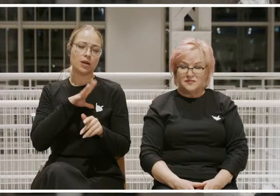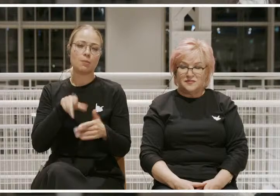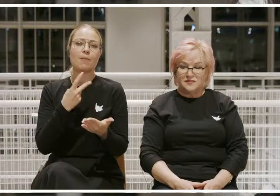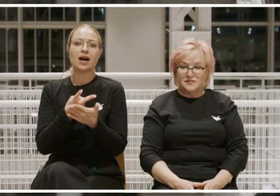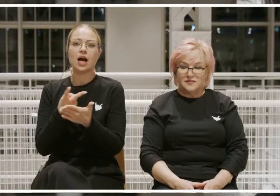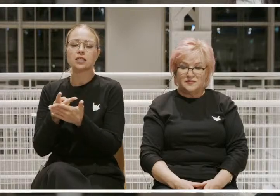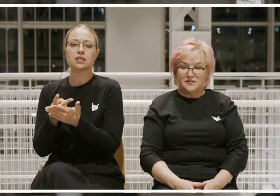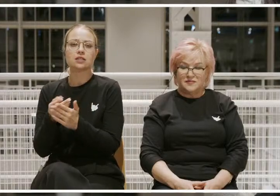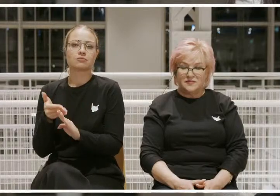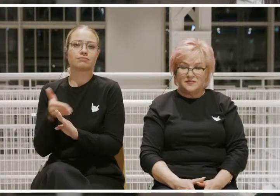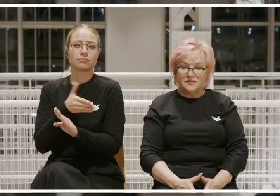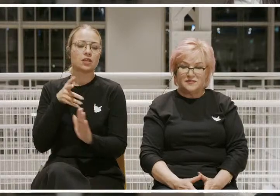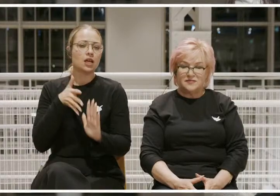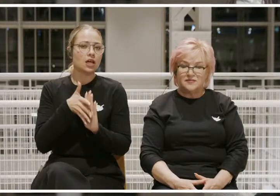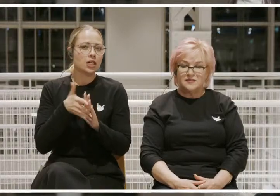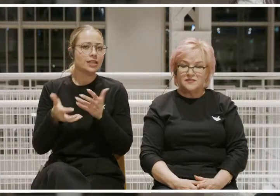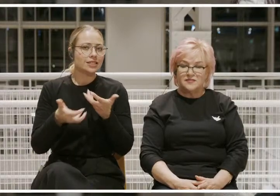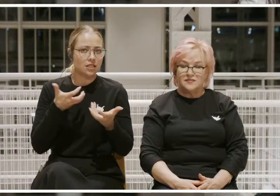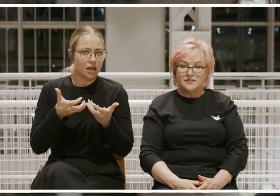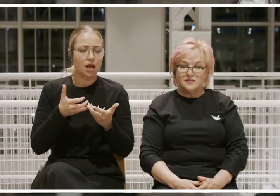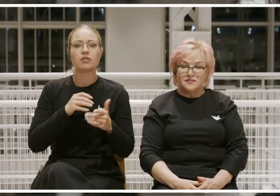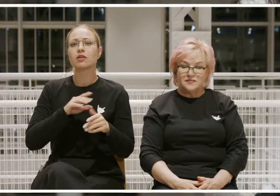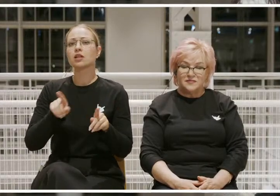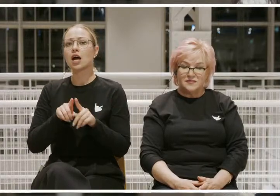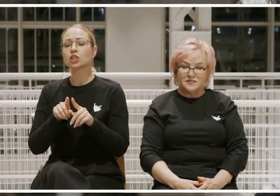also organized a Buffalo Festival